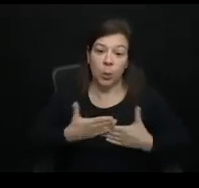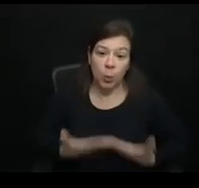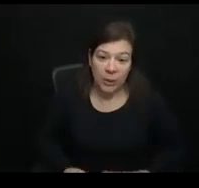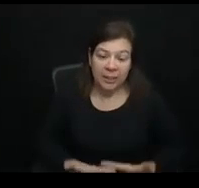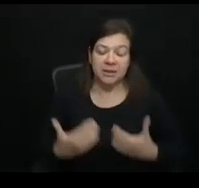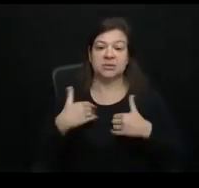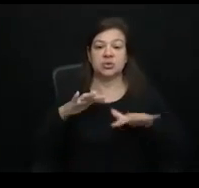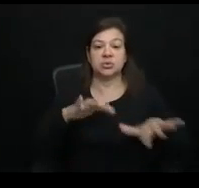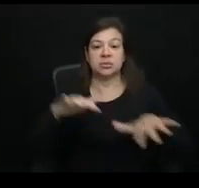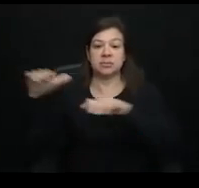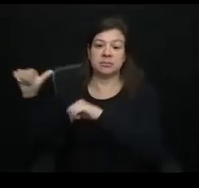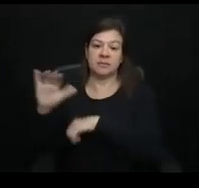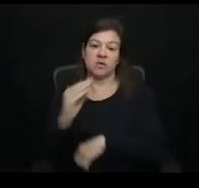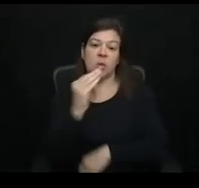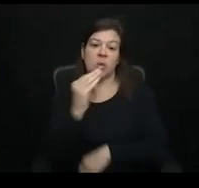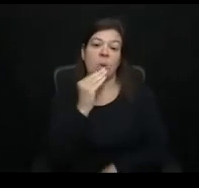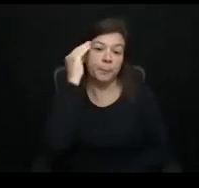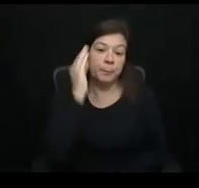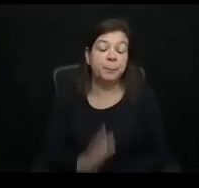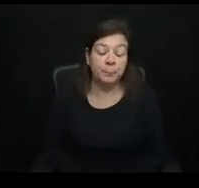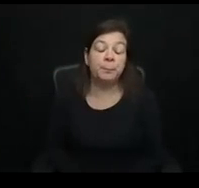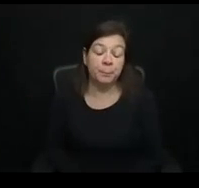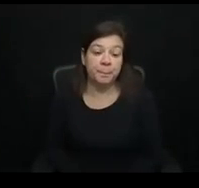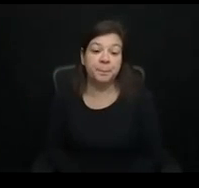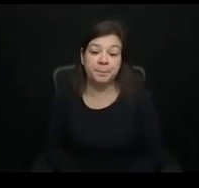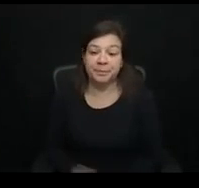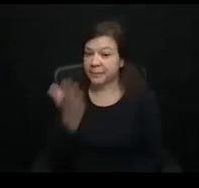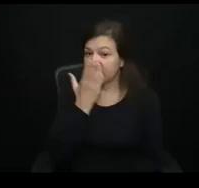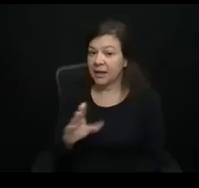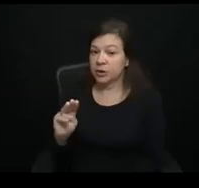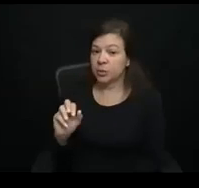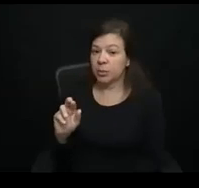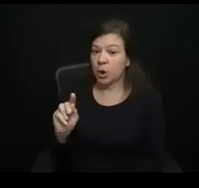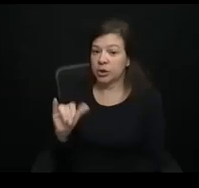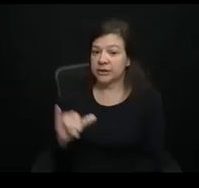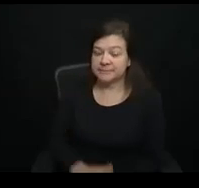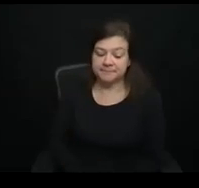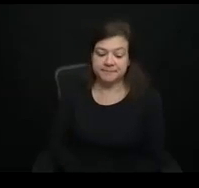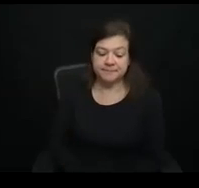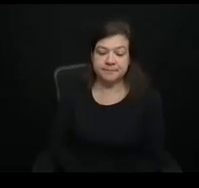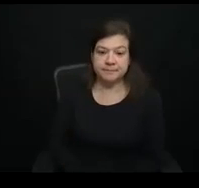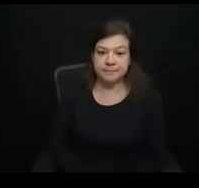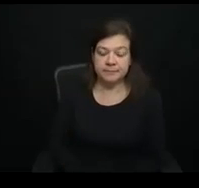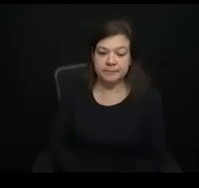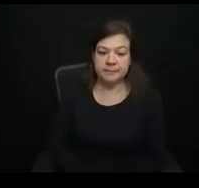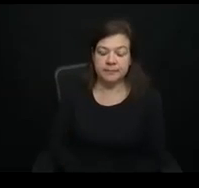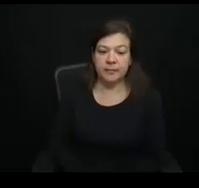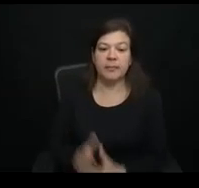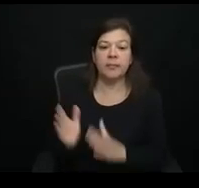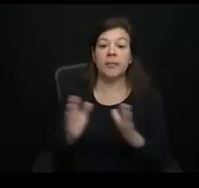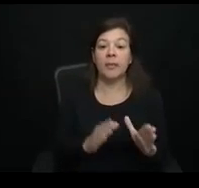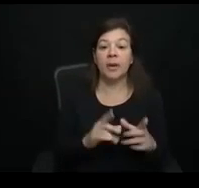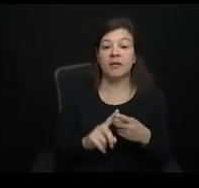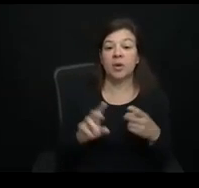you are subject to. Thank you, Marty. You bet. Next couple questions are for Under Sheriff McWilliam.